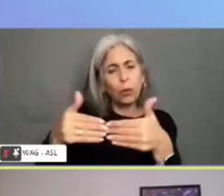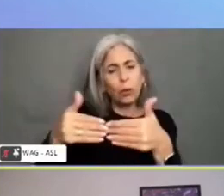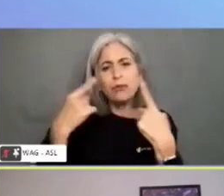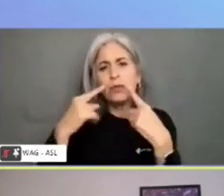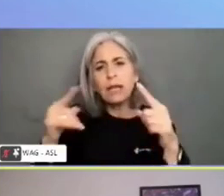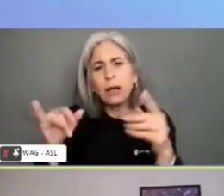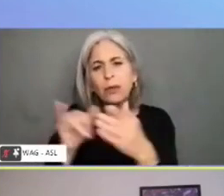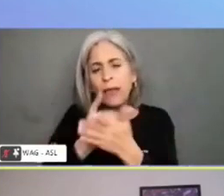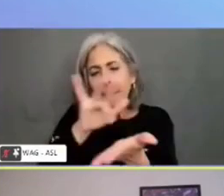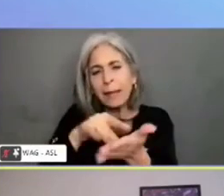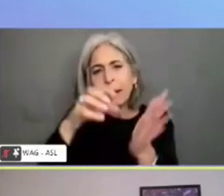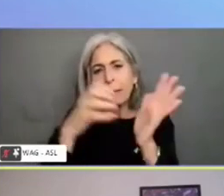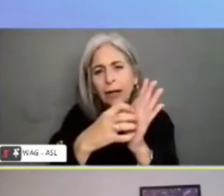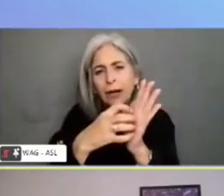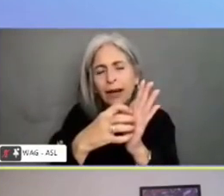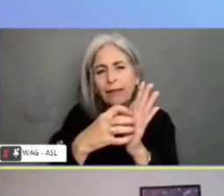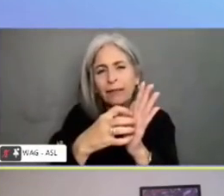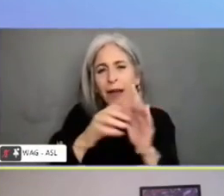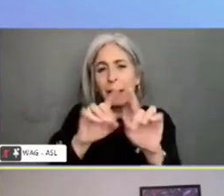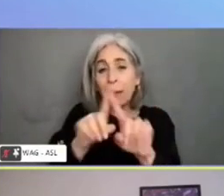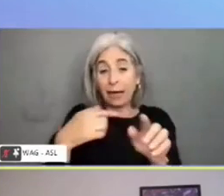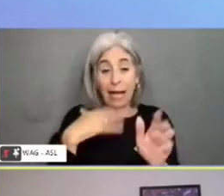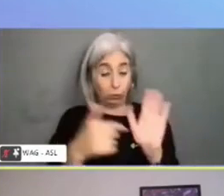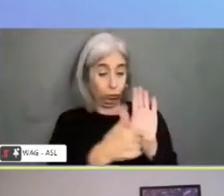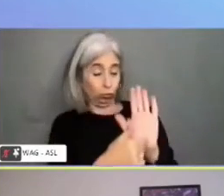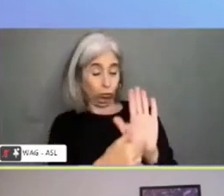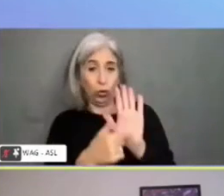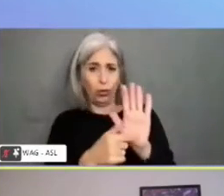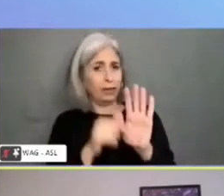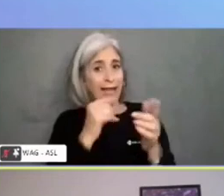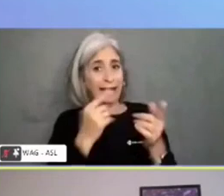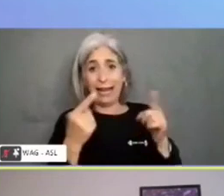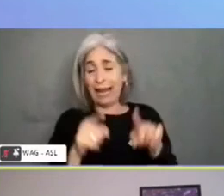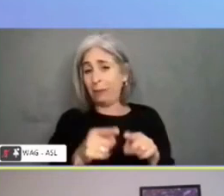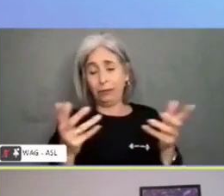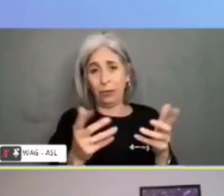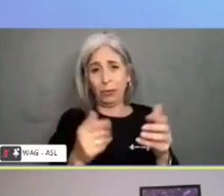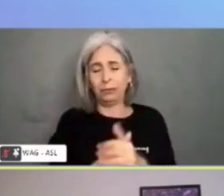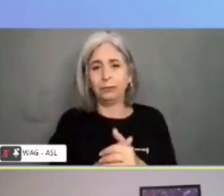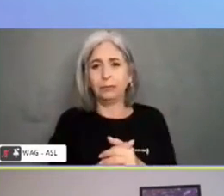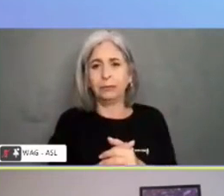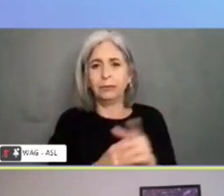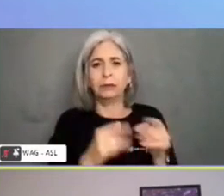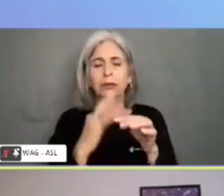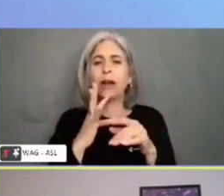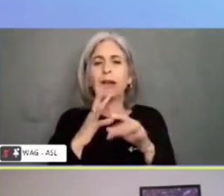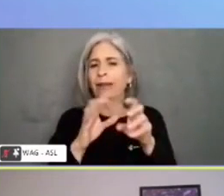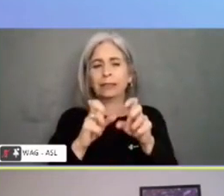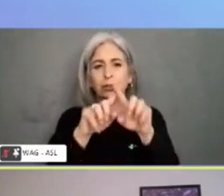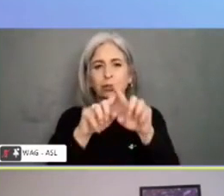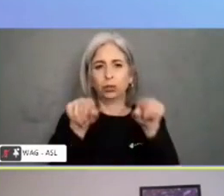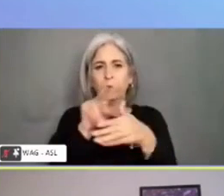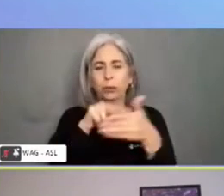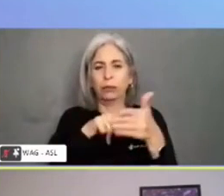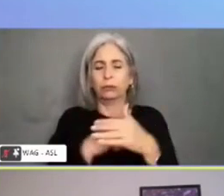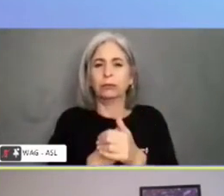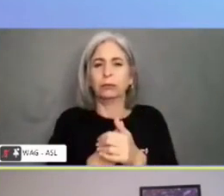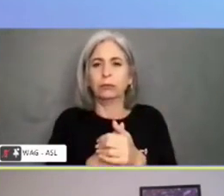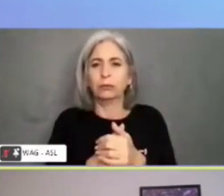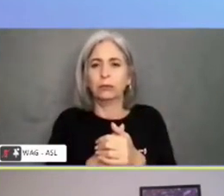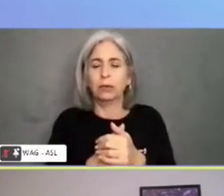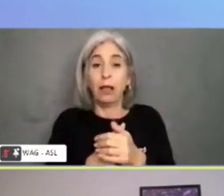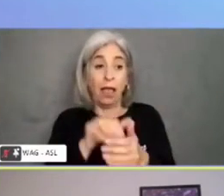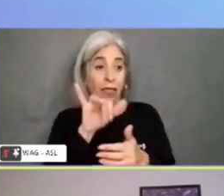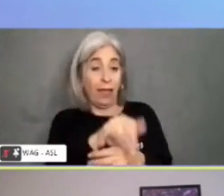middle paragraph. But as I'm about to show, that's not what happens. I'll be read aloud. I will also be read aloud. So that